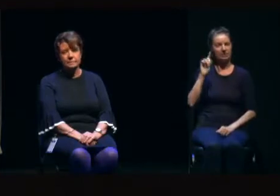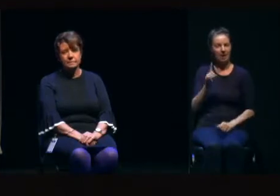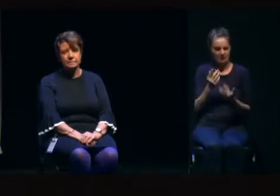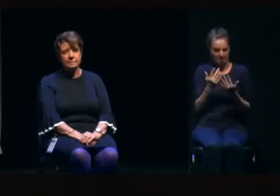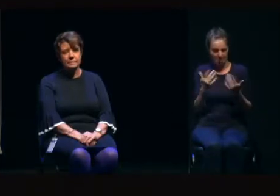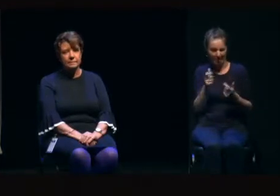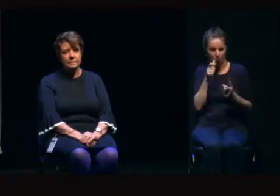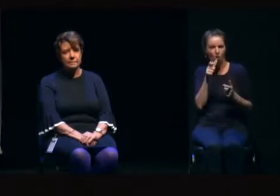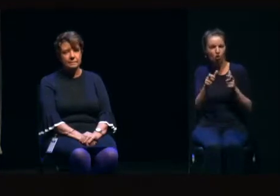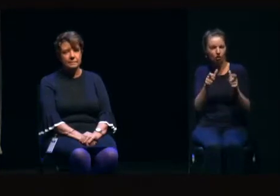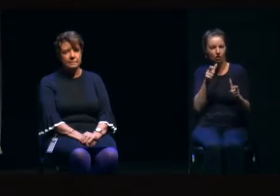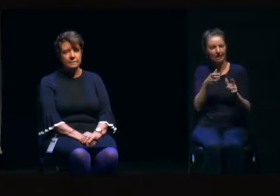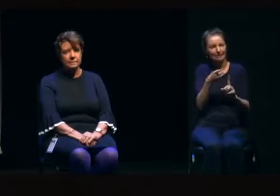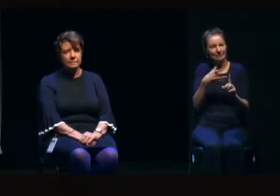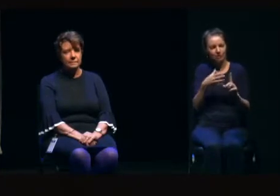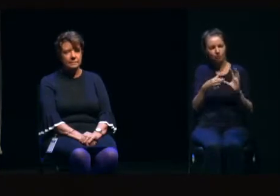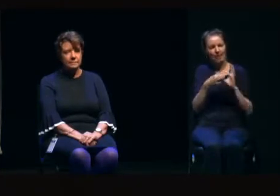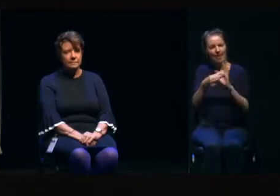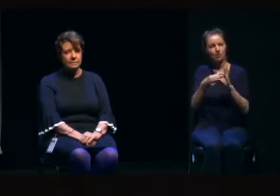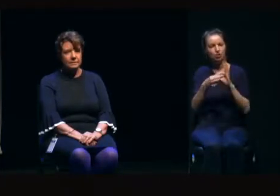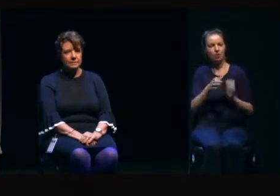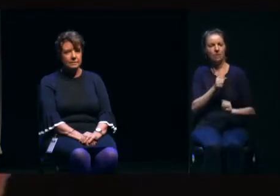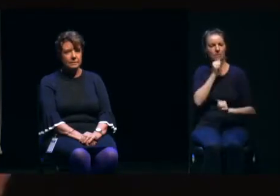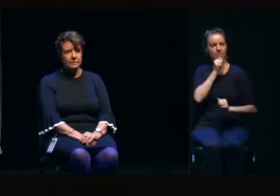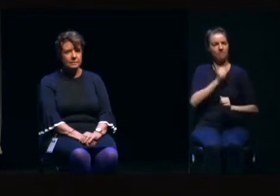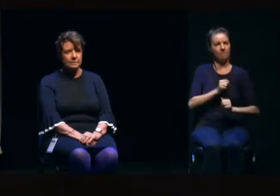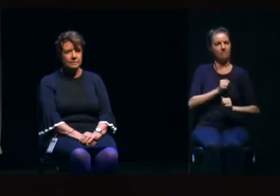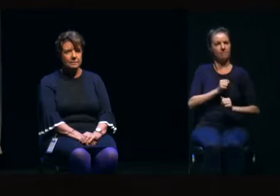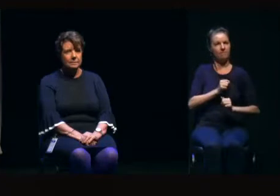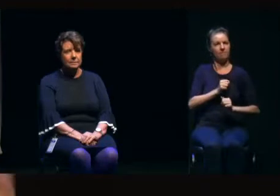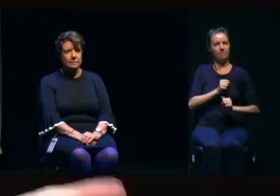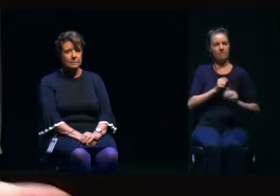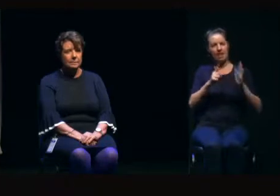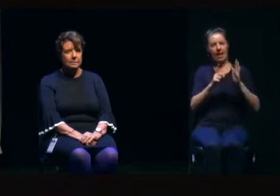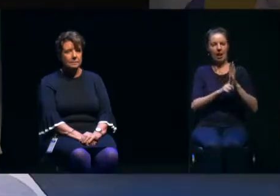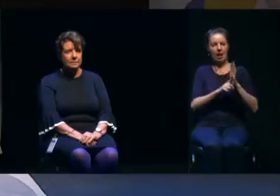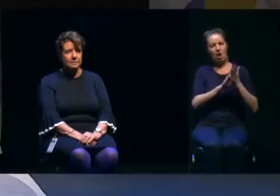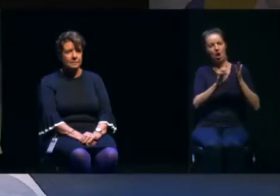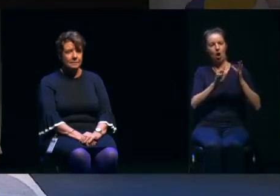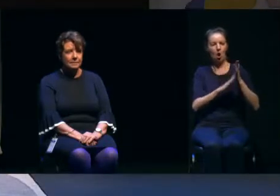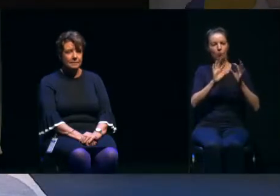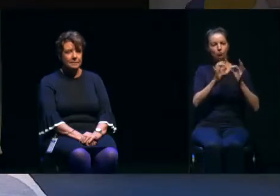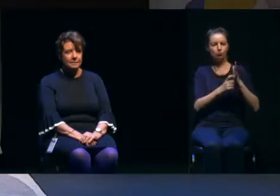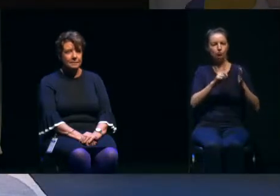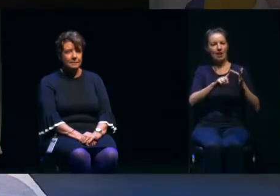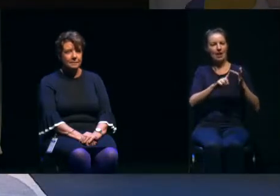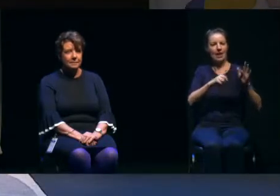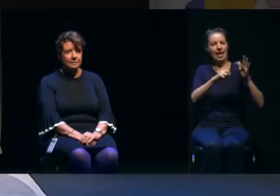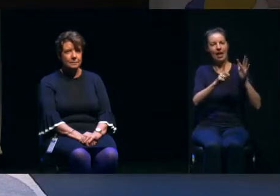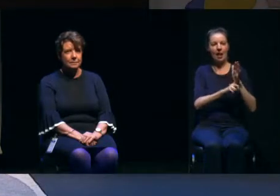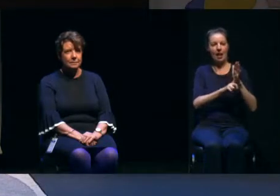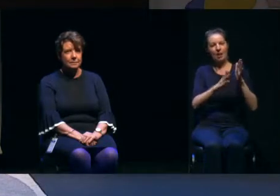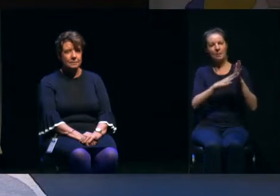are specifically related to masculino. There's el hombre, el varón, el macho.